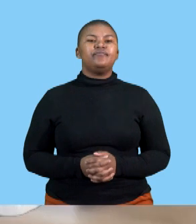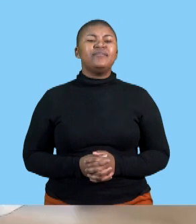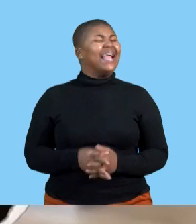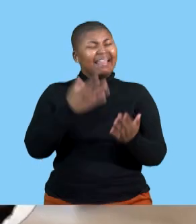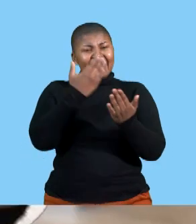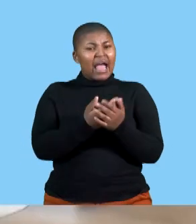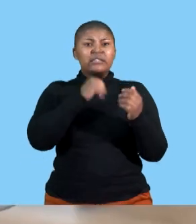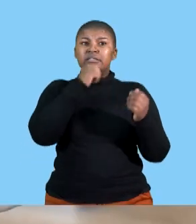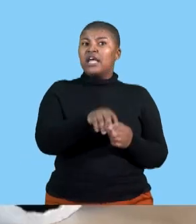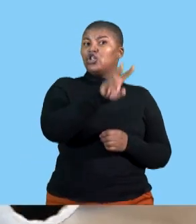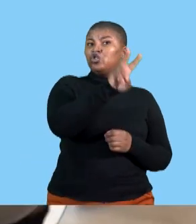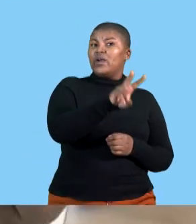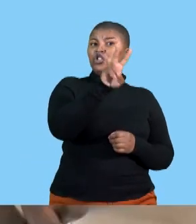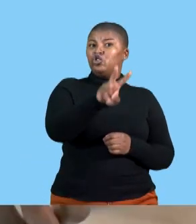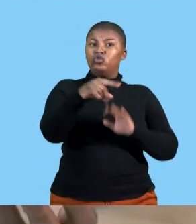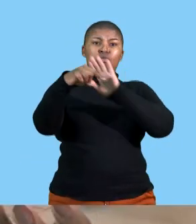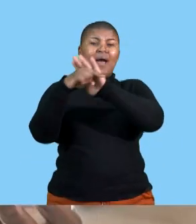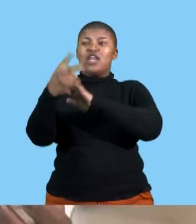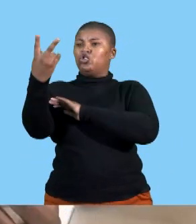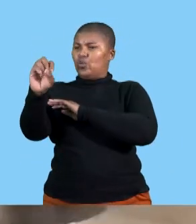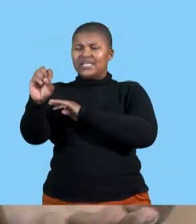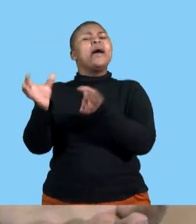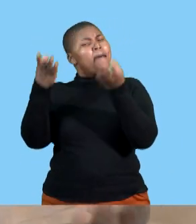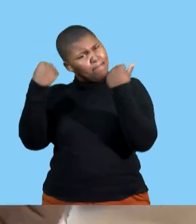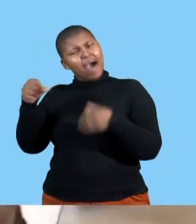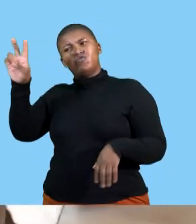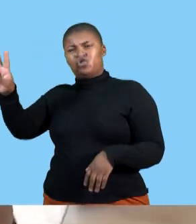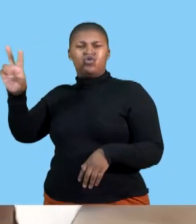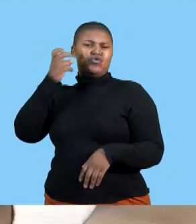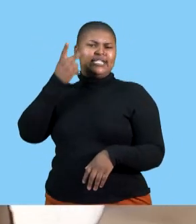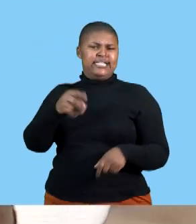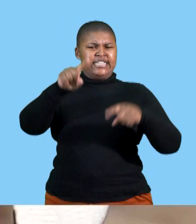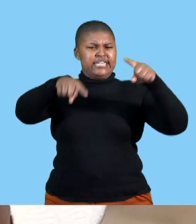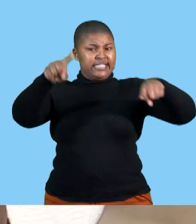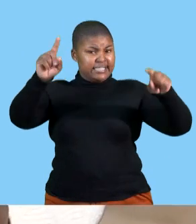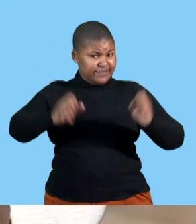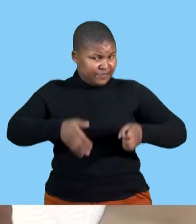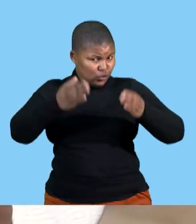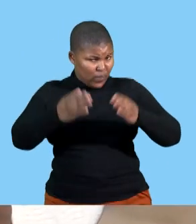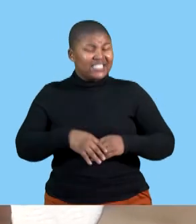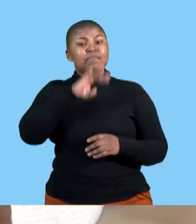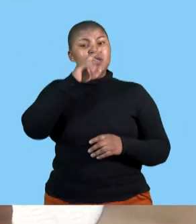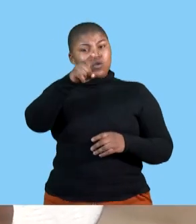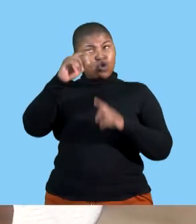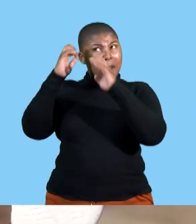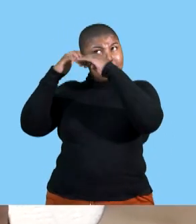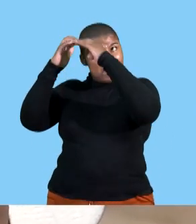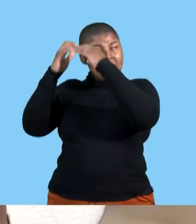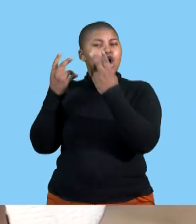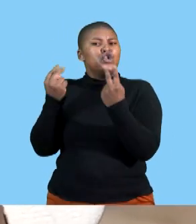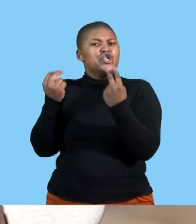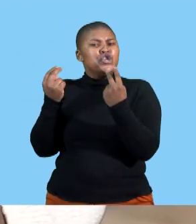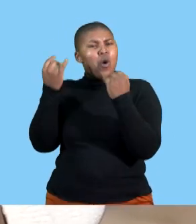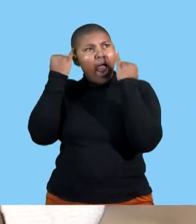say 22 minus 20, then you'd still get you'd get 2. So you're generating new ideas and being